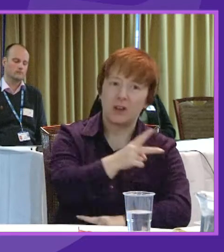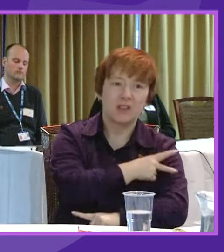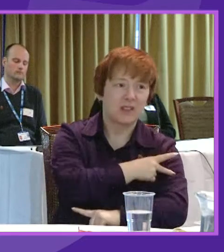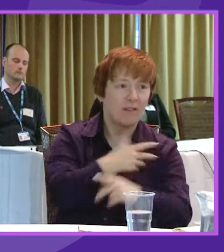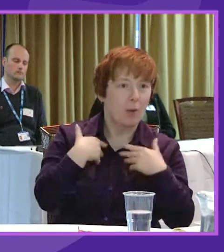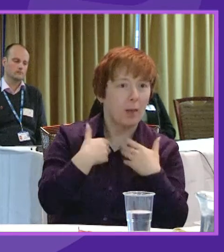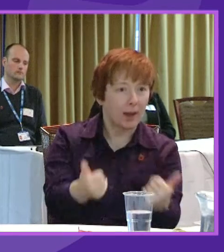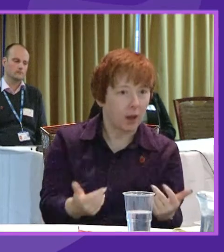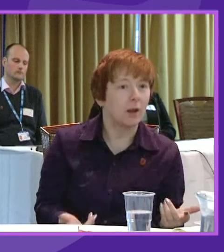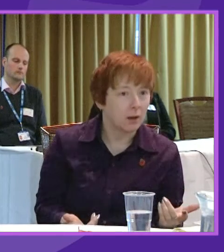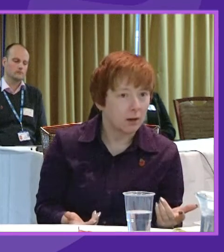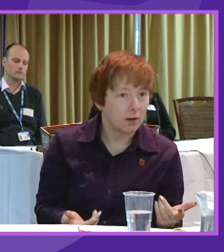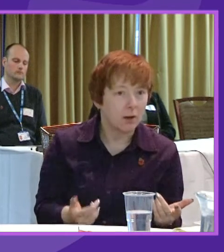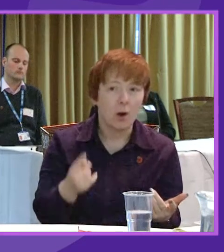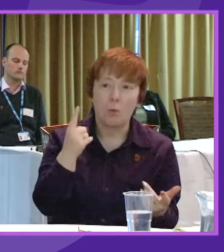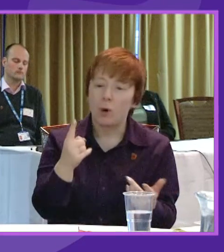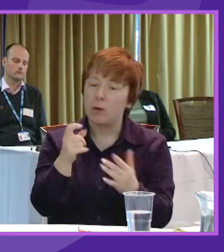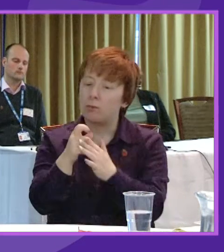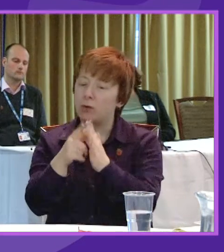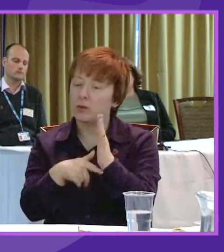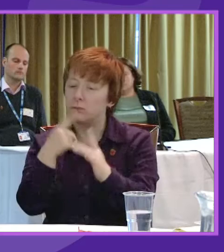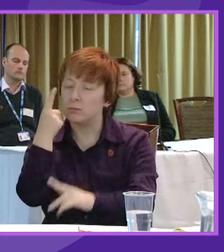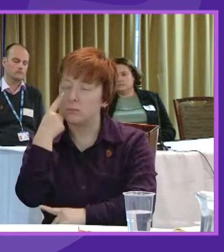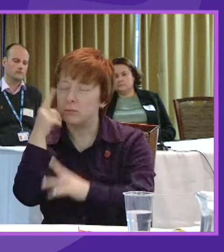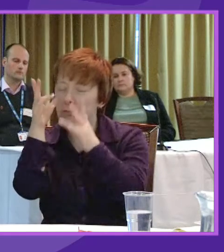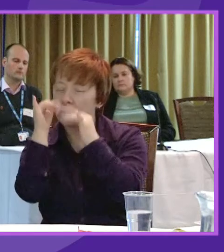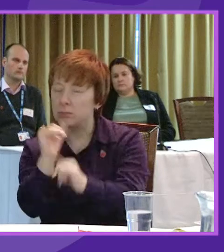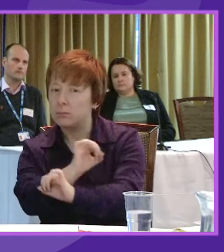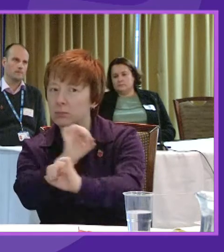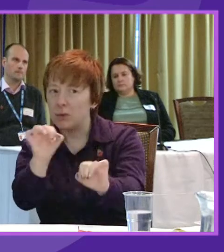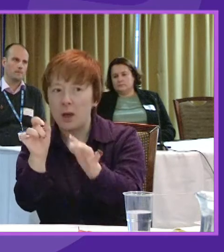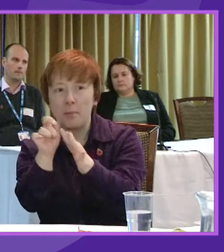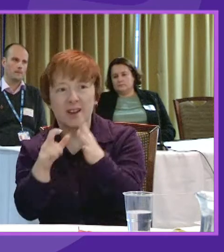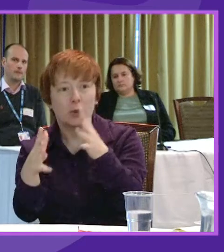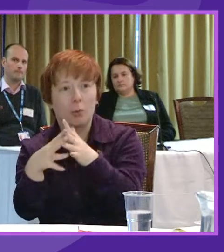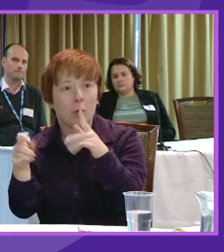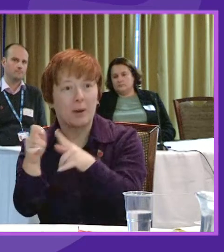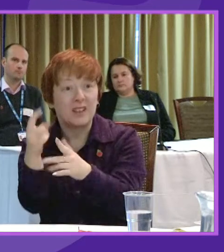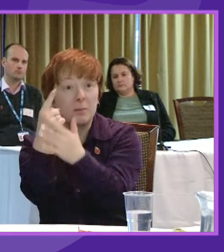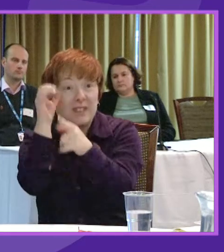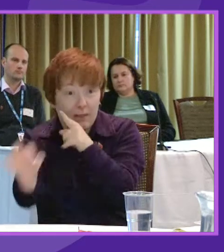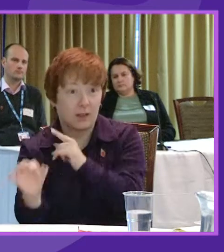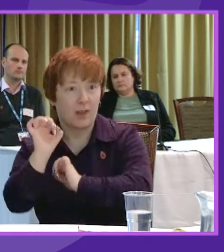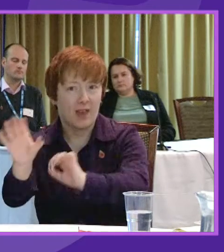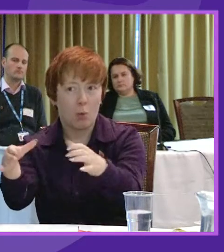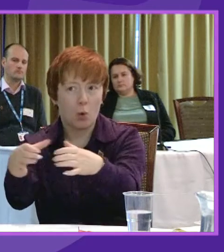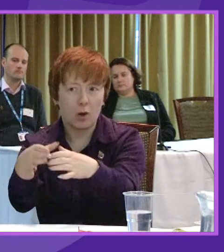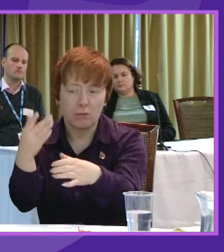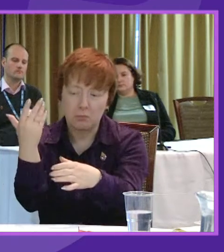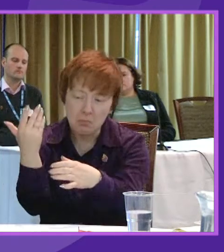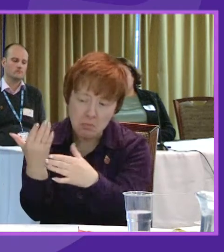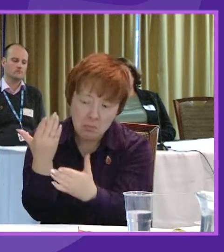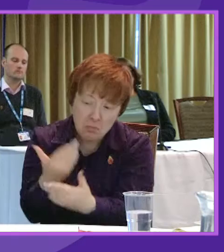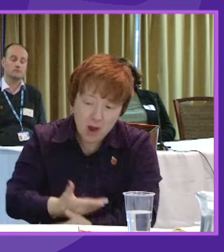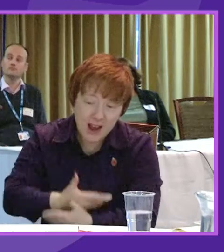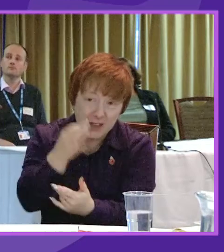the agreed Pathfinder projects within this to further investigate the wellbeing of the PWP workforce specifically, to understand any particular elements